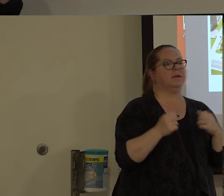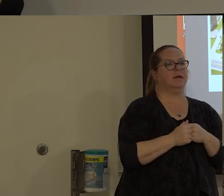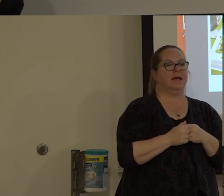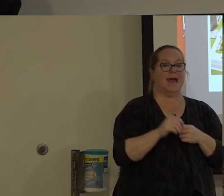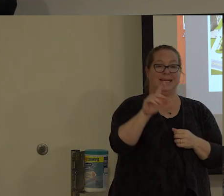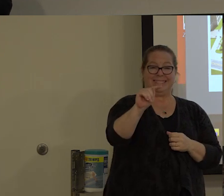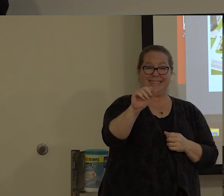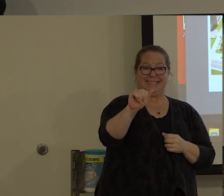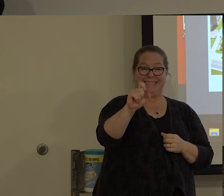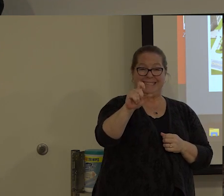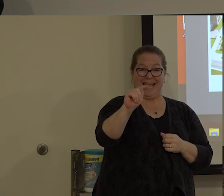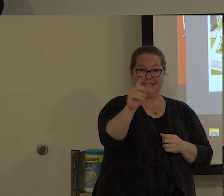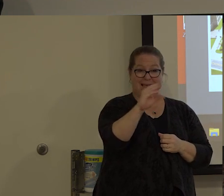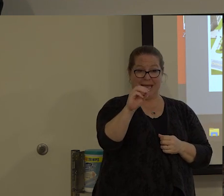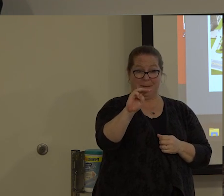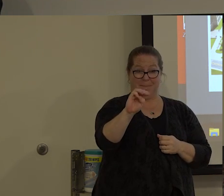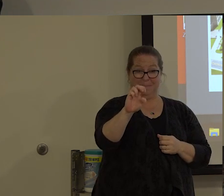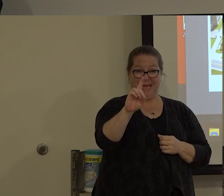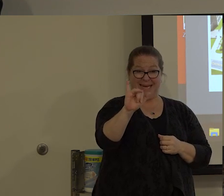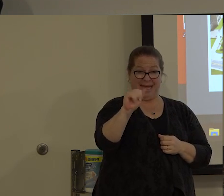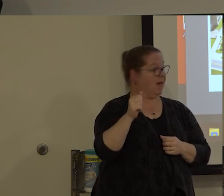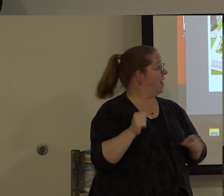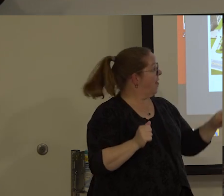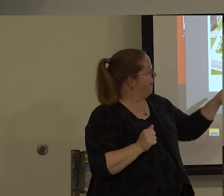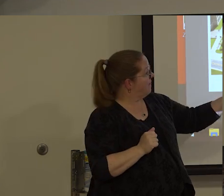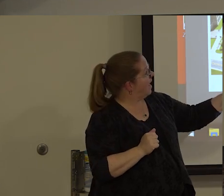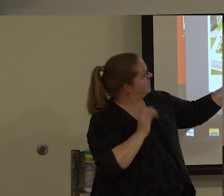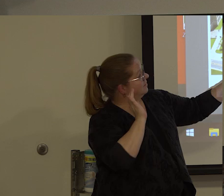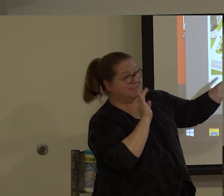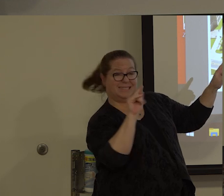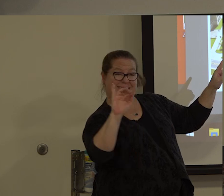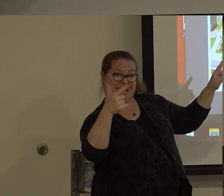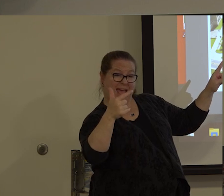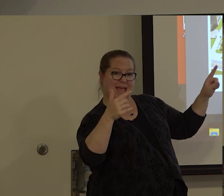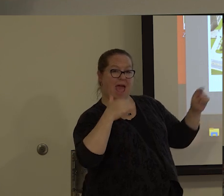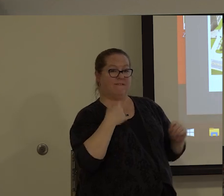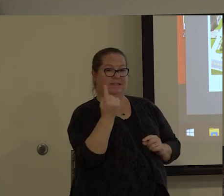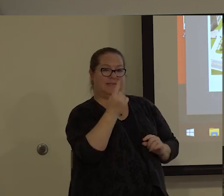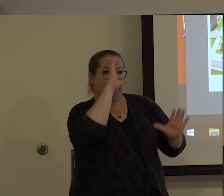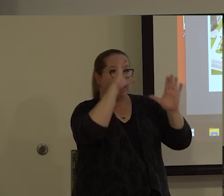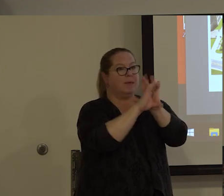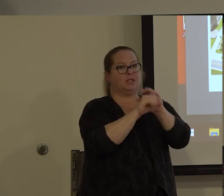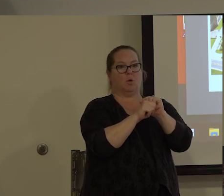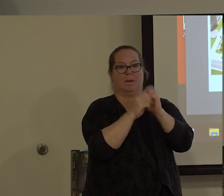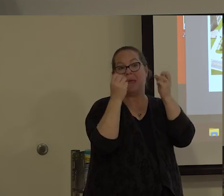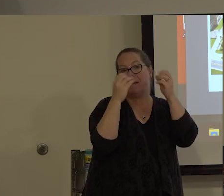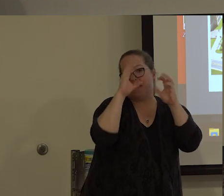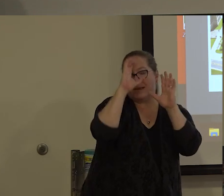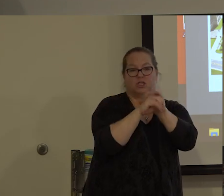and media tag here, so this particular tag allows you to have a single image, an image gallery, a